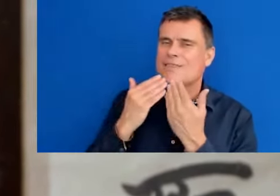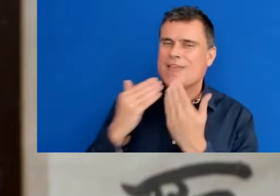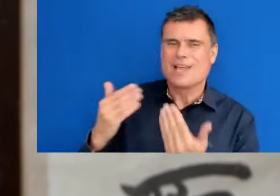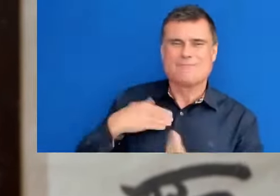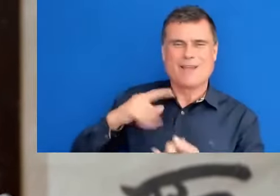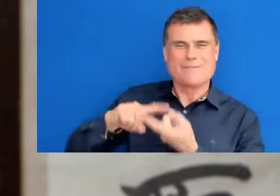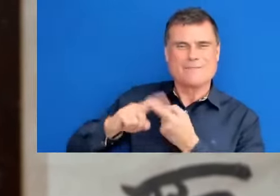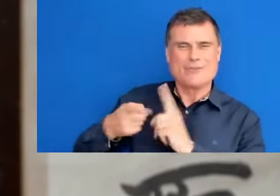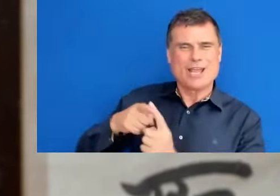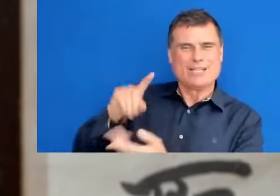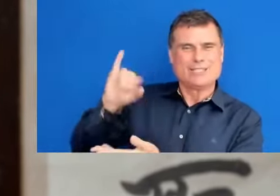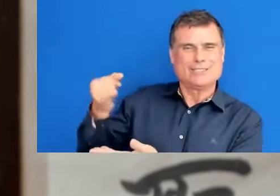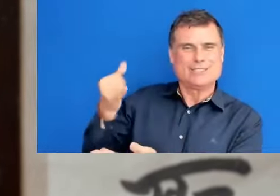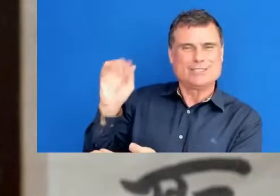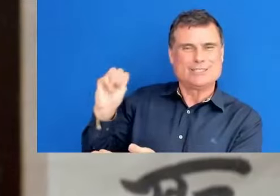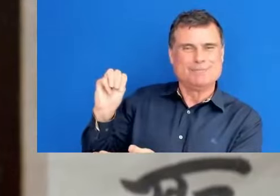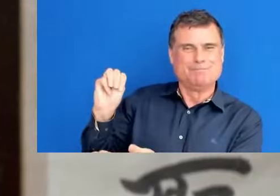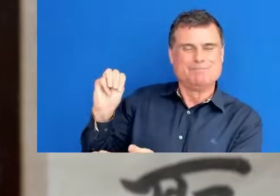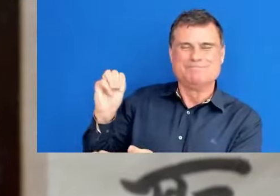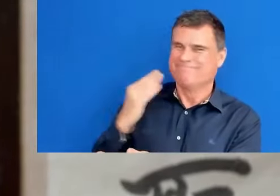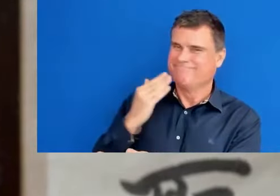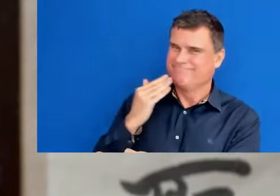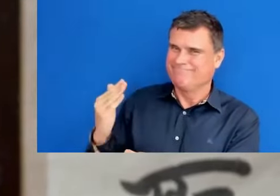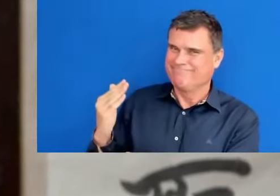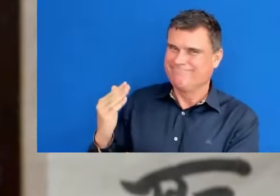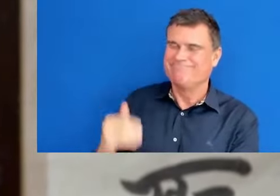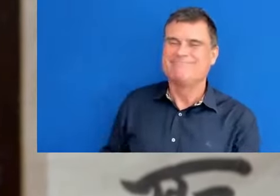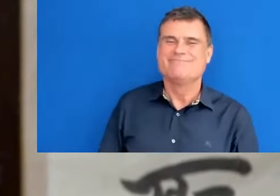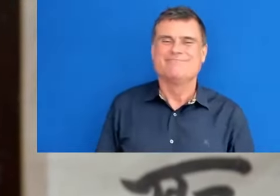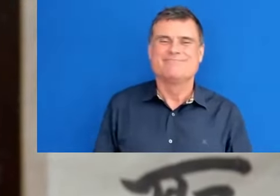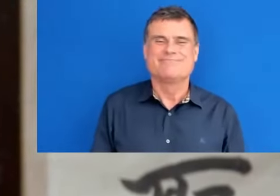Thanks very much to my good friend Jim. Oop, and I'm throwing my mask.